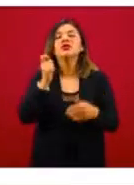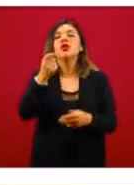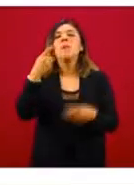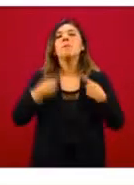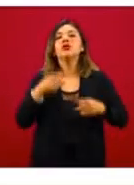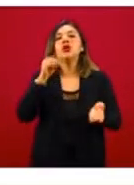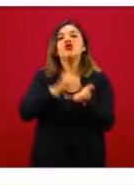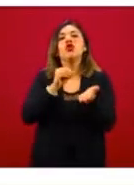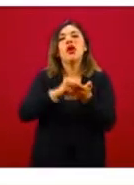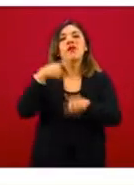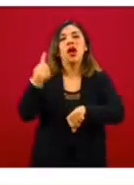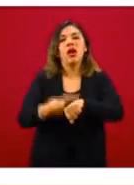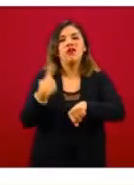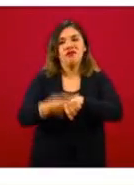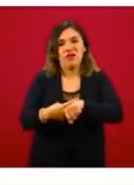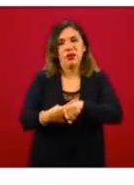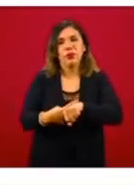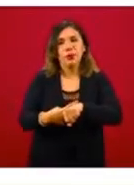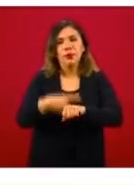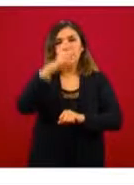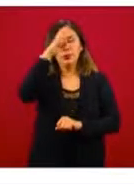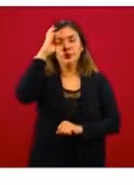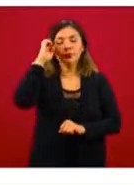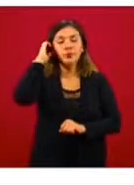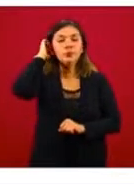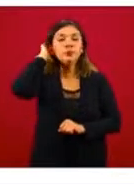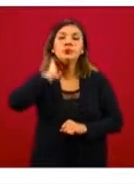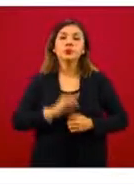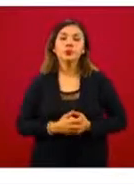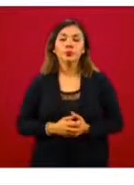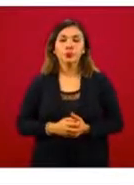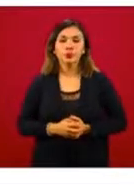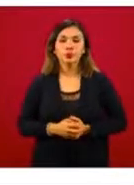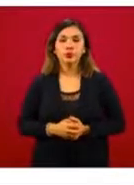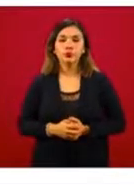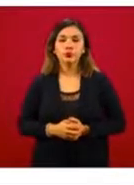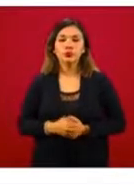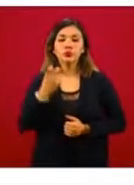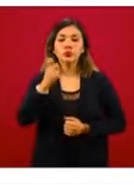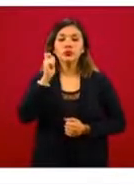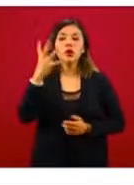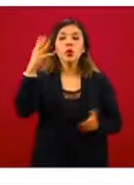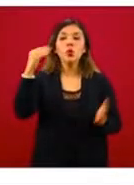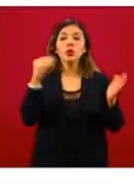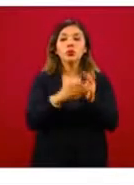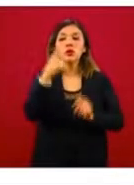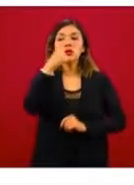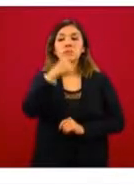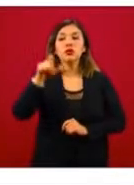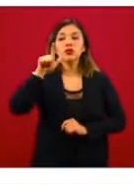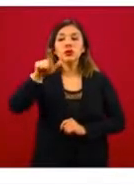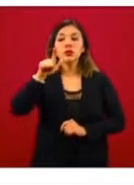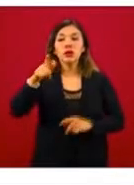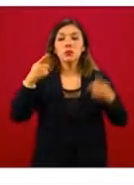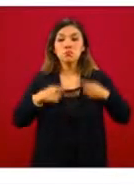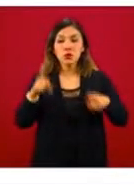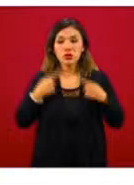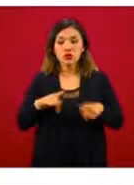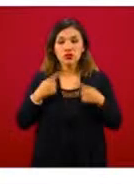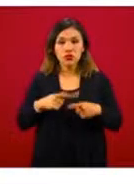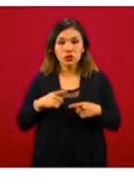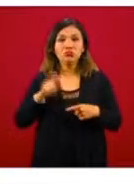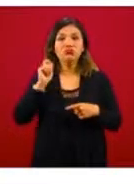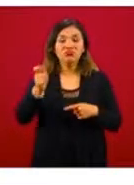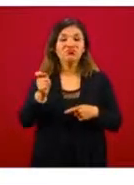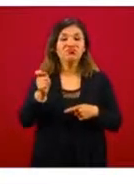14 days. So we can see the healthcare professionals that are representing the